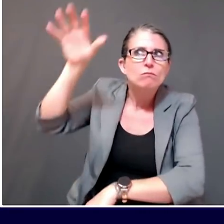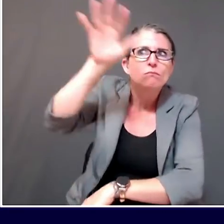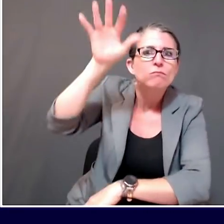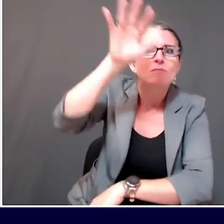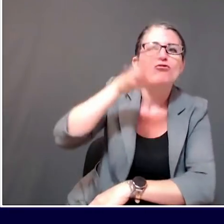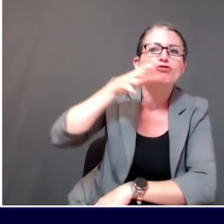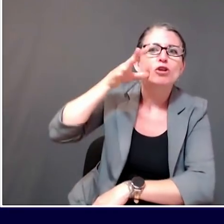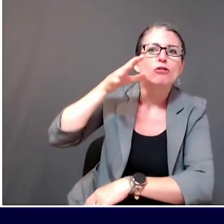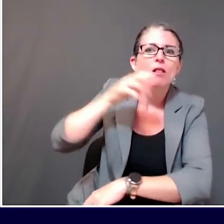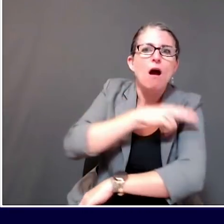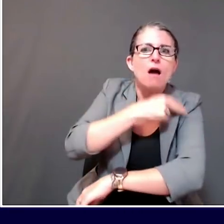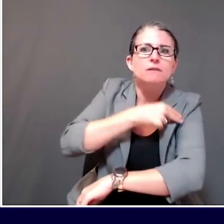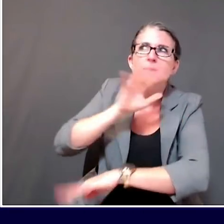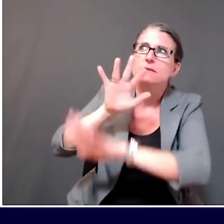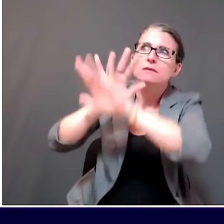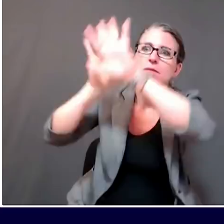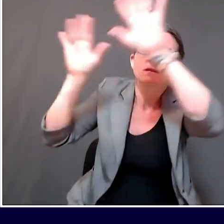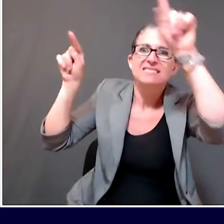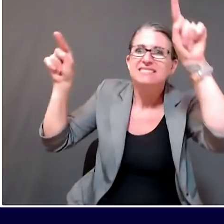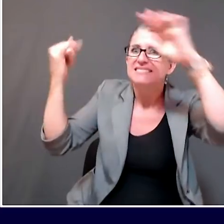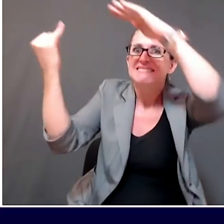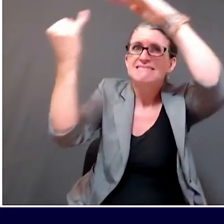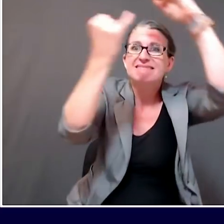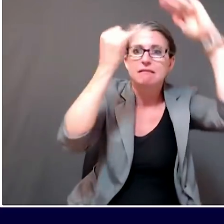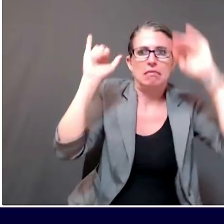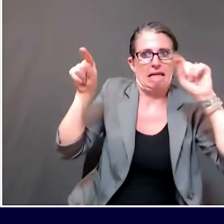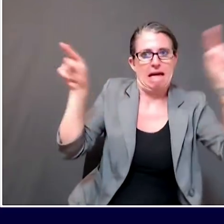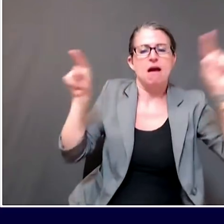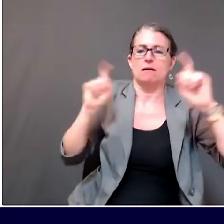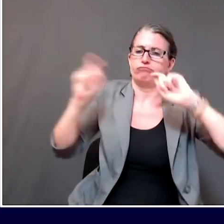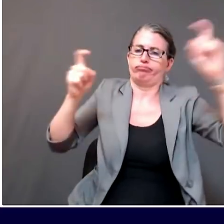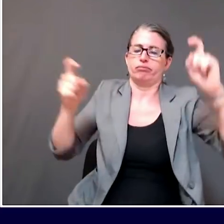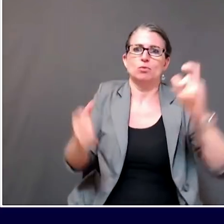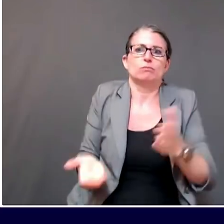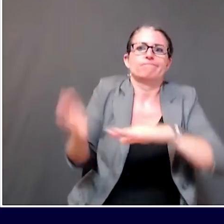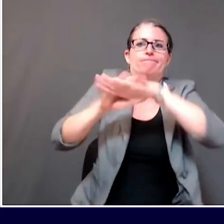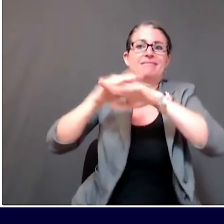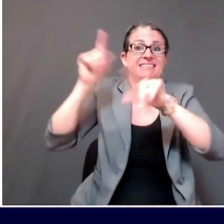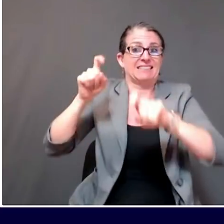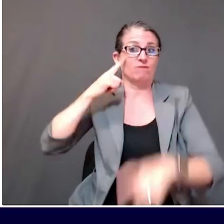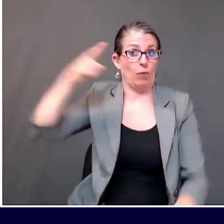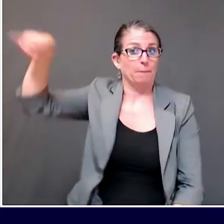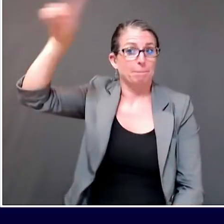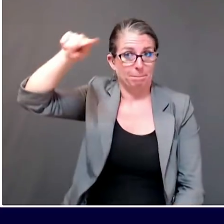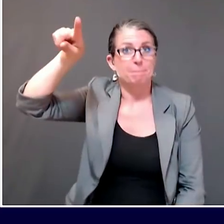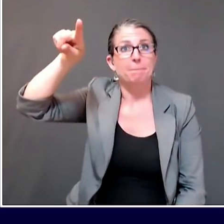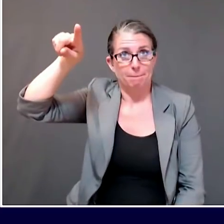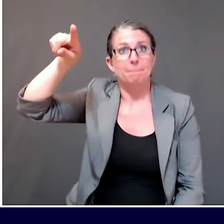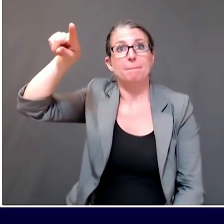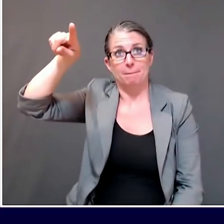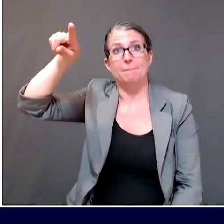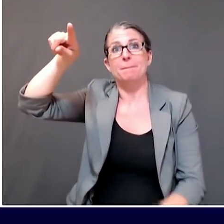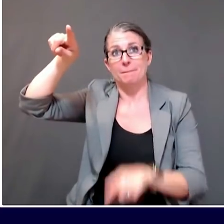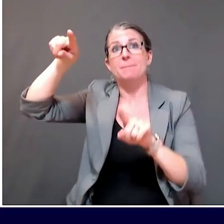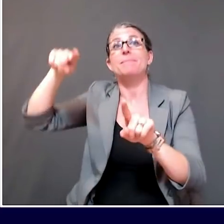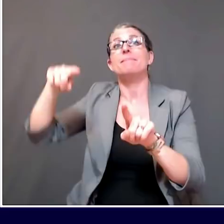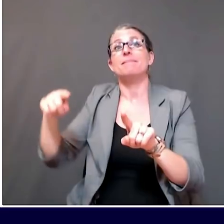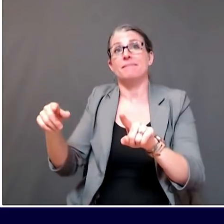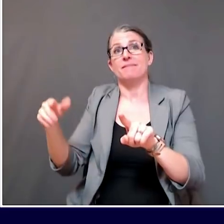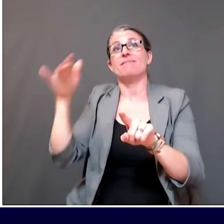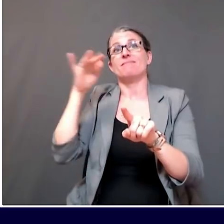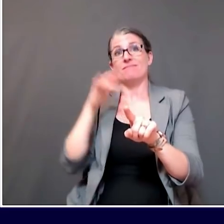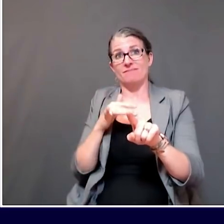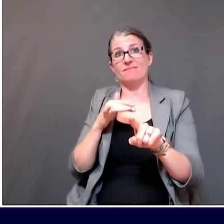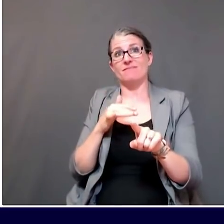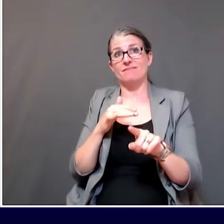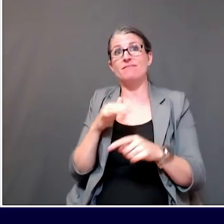of applications for municipalities under the Keep Maine Healthy plan to support local public health,